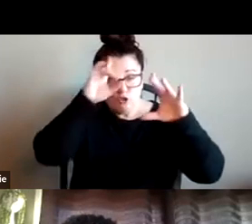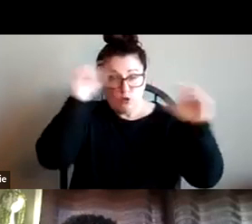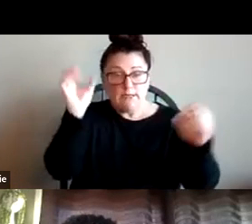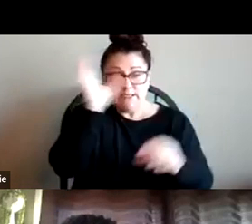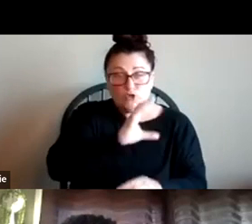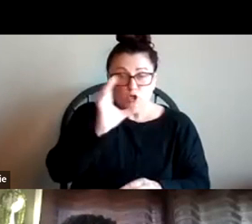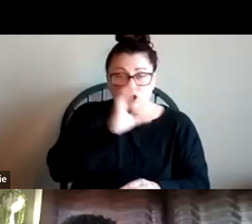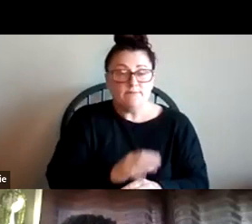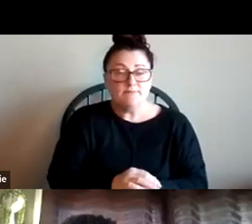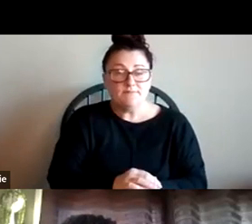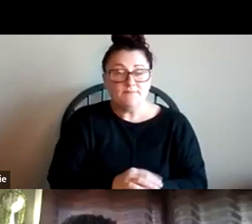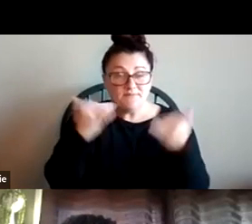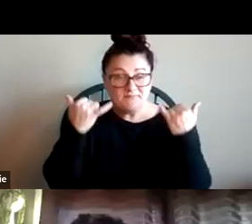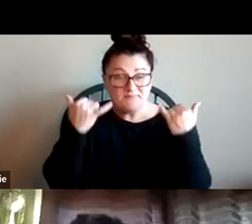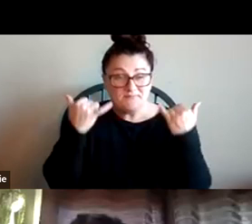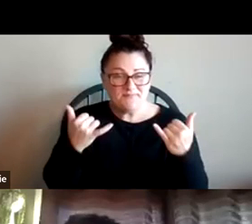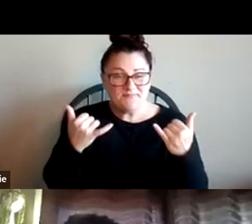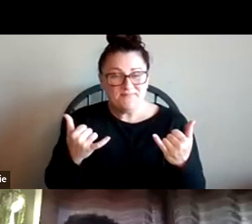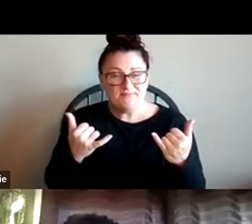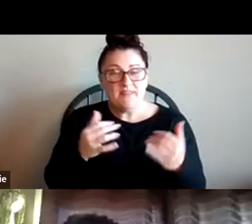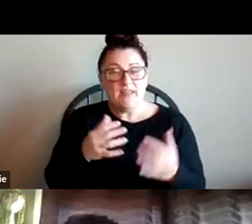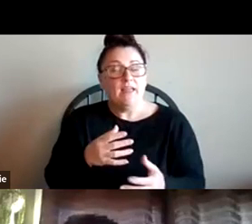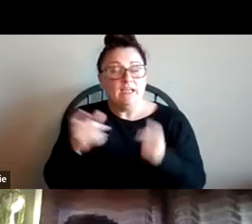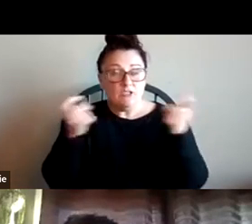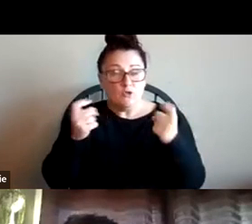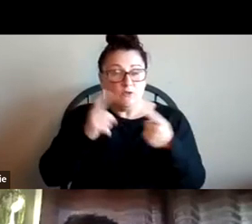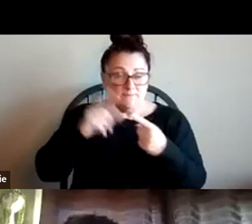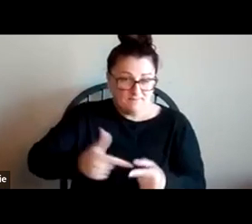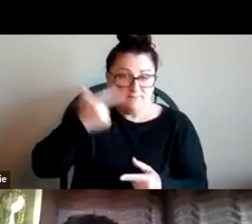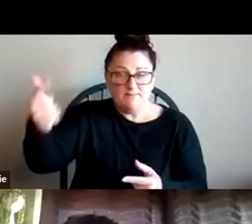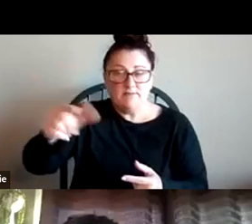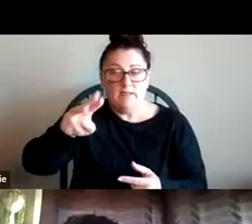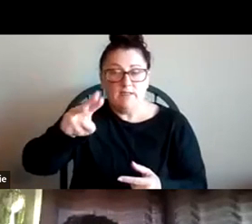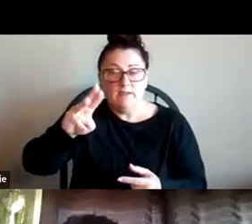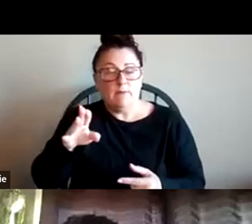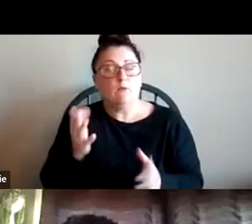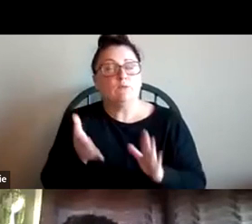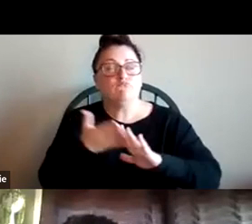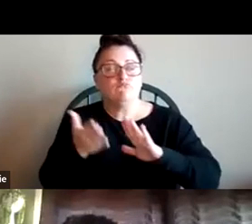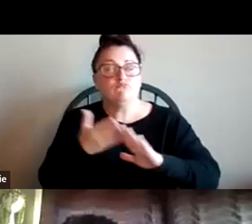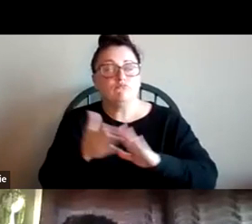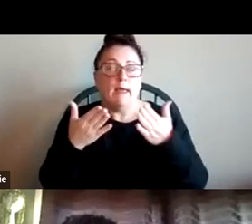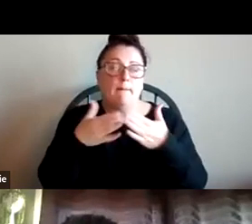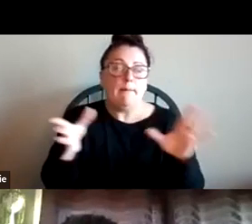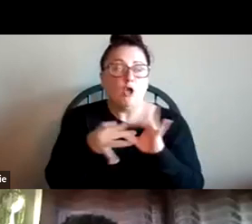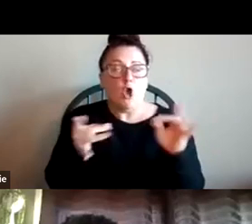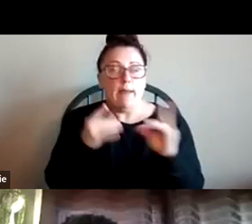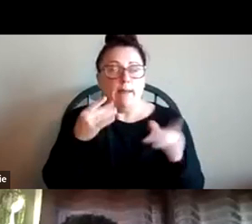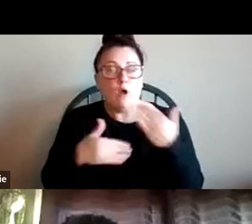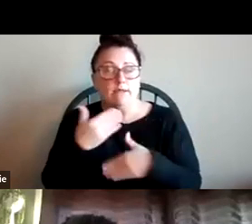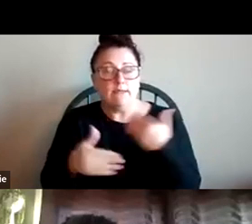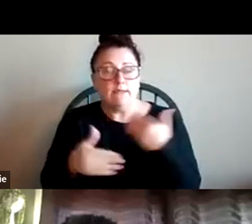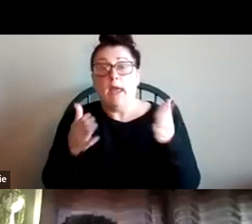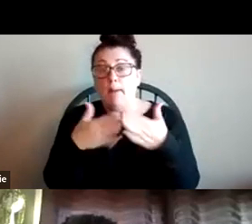bostonpublicschool.org/superintendent search. At this time, I will turn the microphone to Miriam, who will moderate our public comment process. When